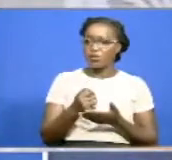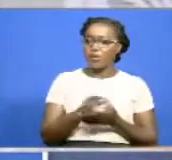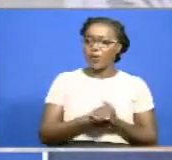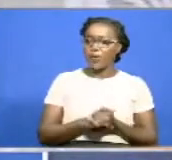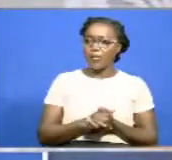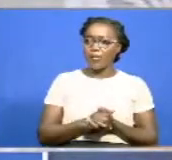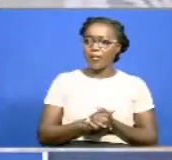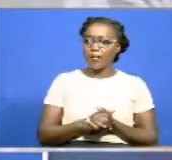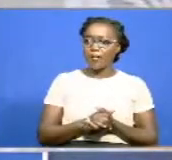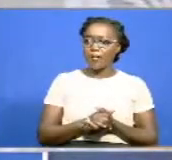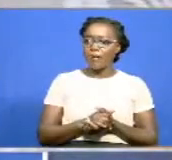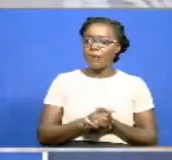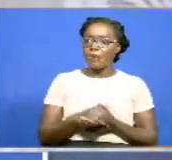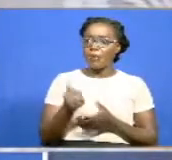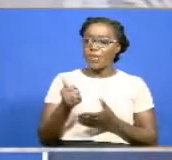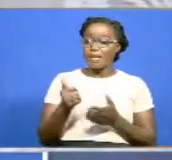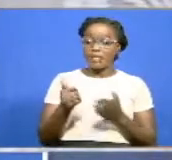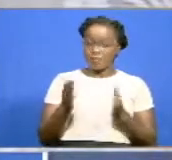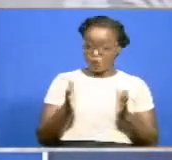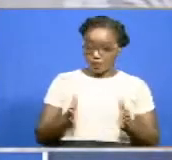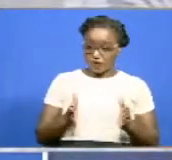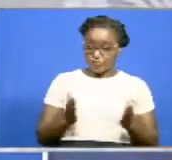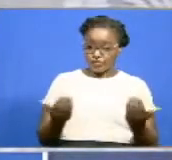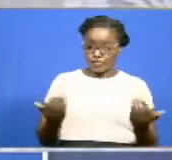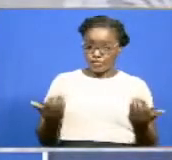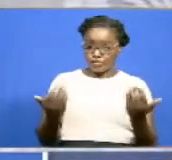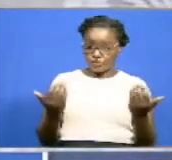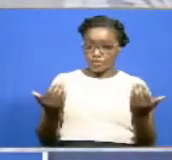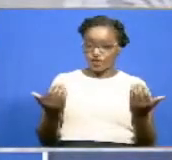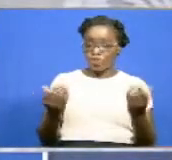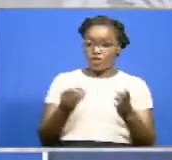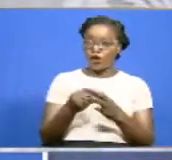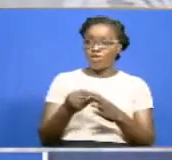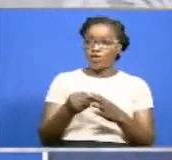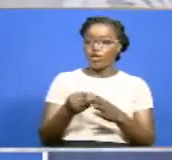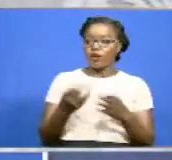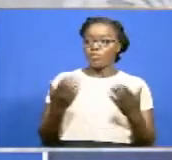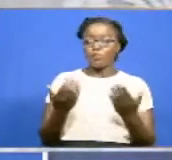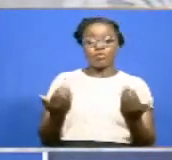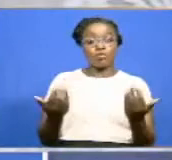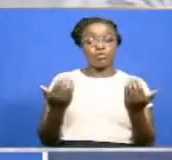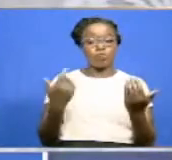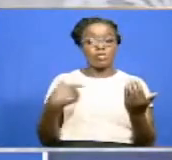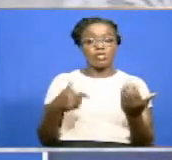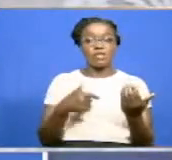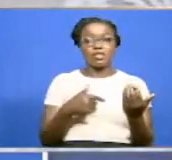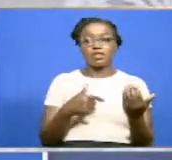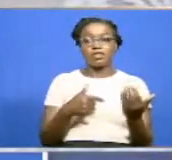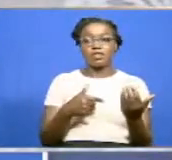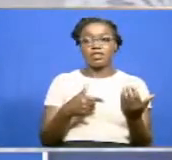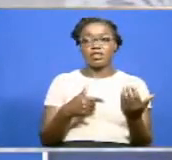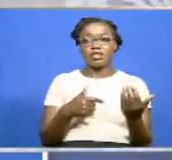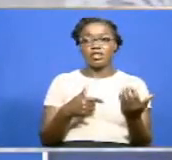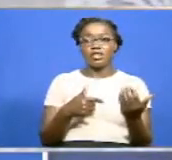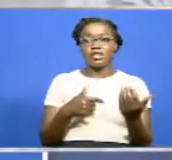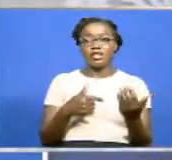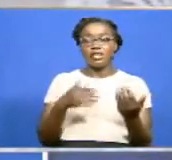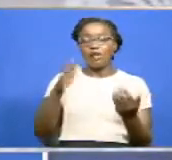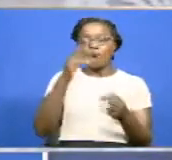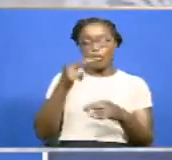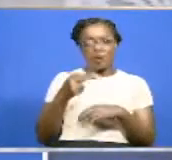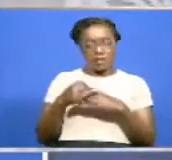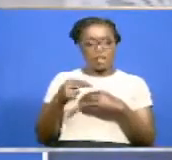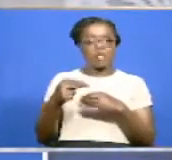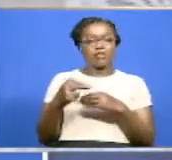ambaye atatutazama ama kwa wale watu wanaweza kuwa na tutazama na waguswe na Mungu wanaweza kuwa